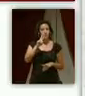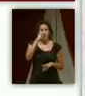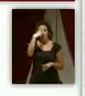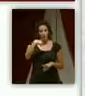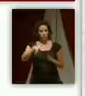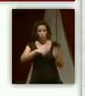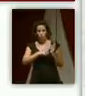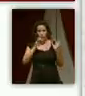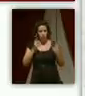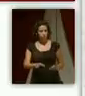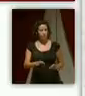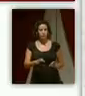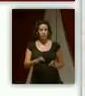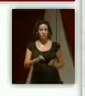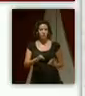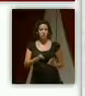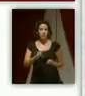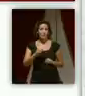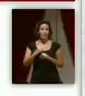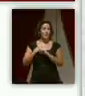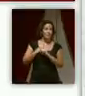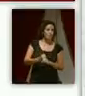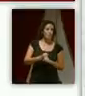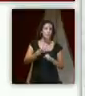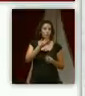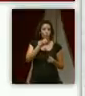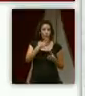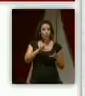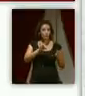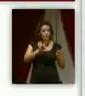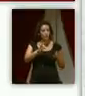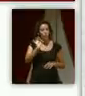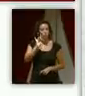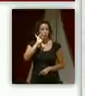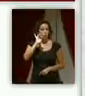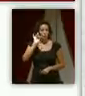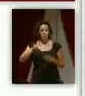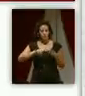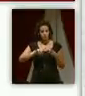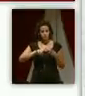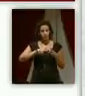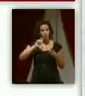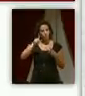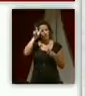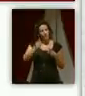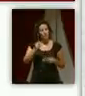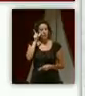those completely blind are included, those who are too dependent on tactile